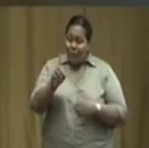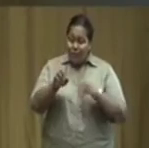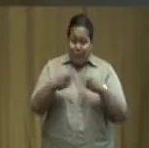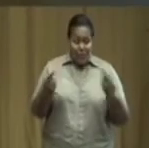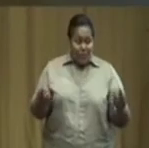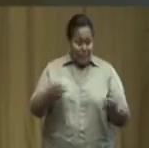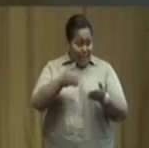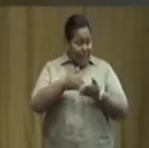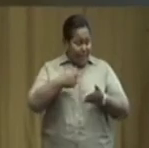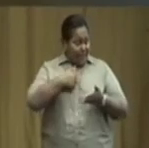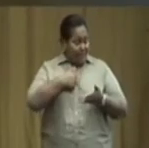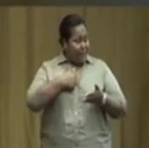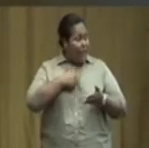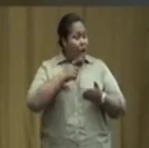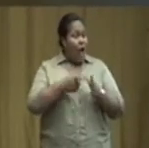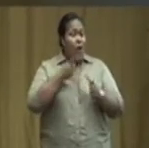this one,